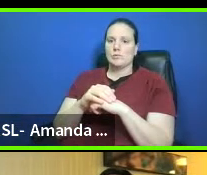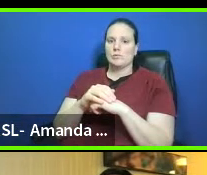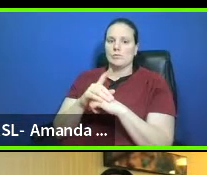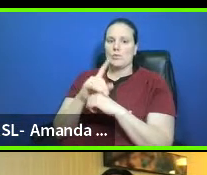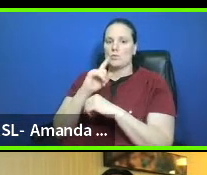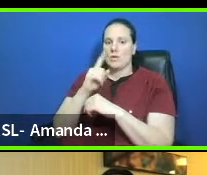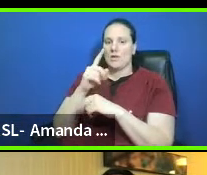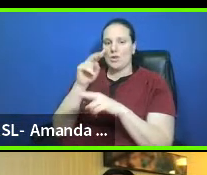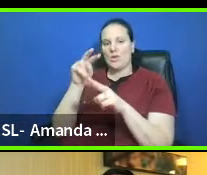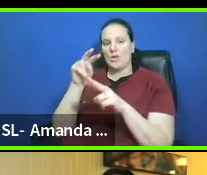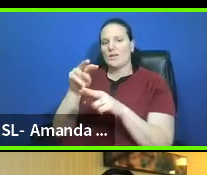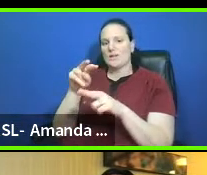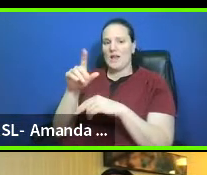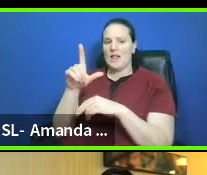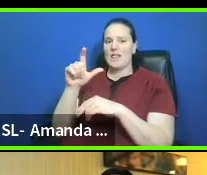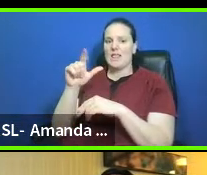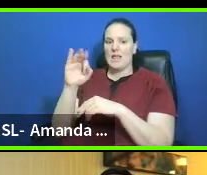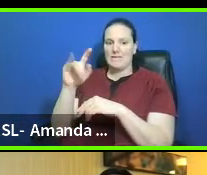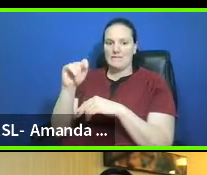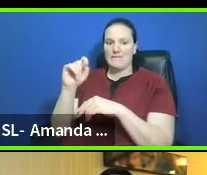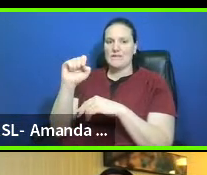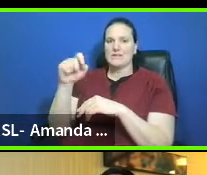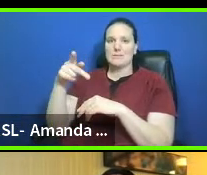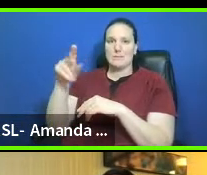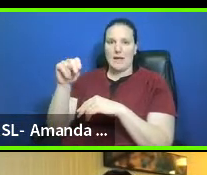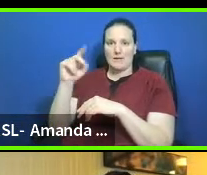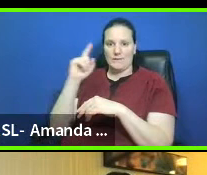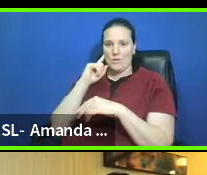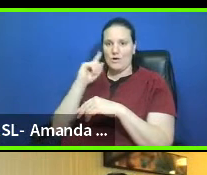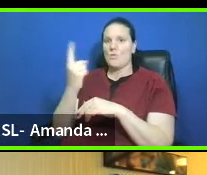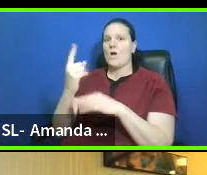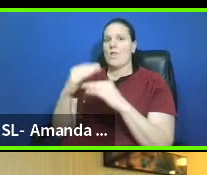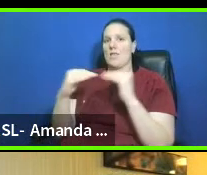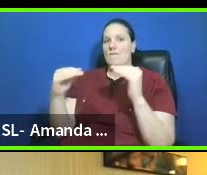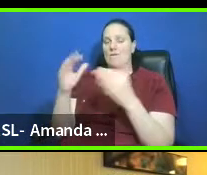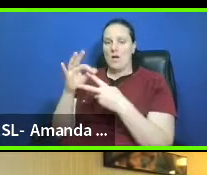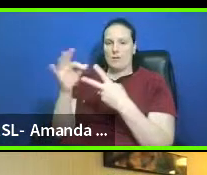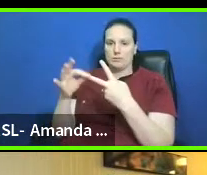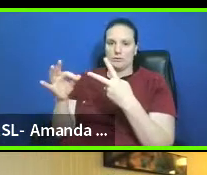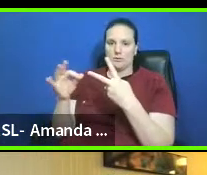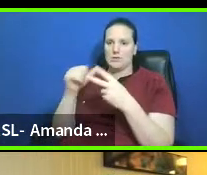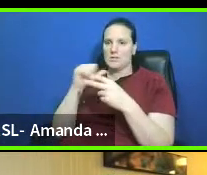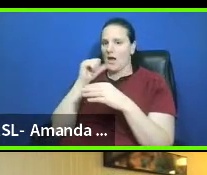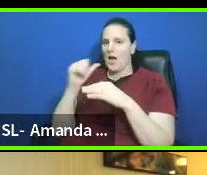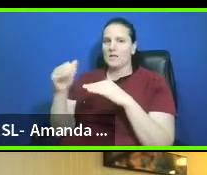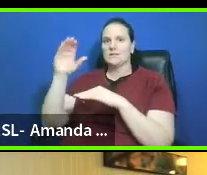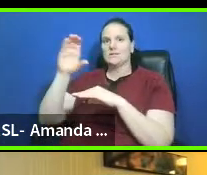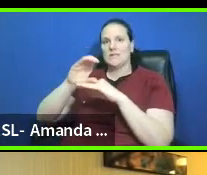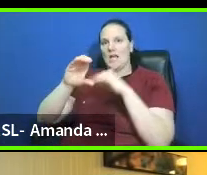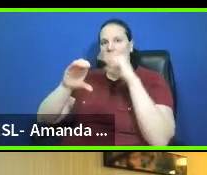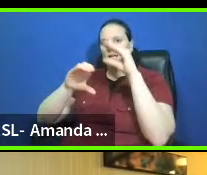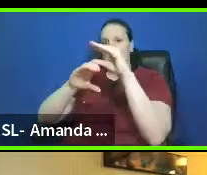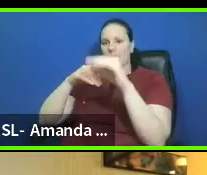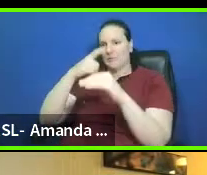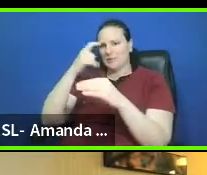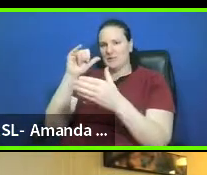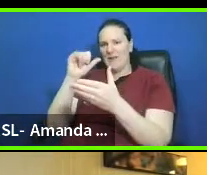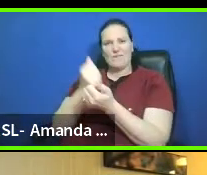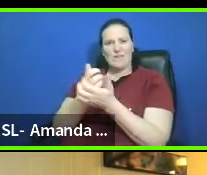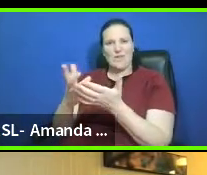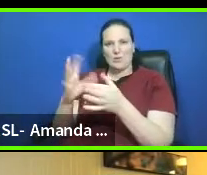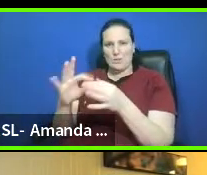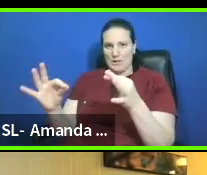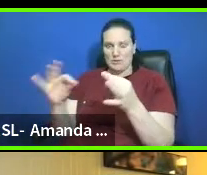really, we're looking at a lift span for the single level option, not the stacked option, because of the very thing you mentioned, Martha, is